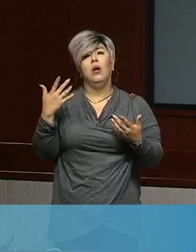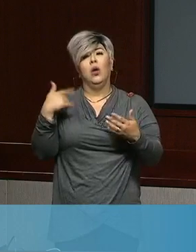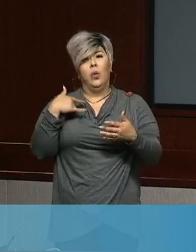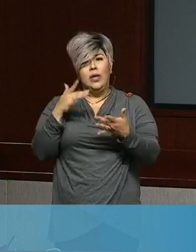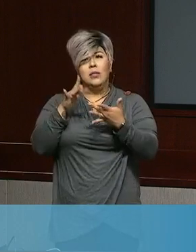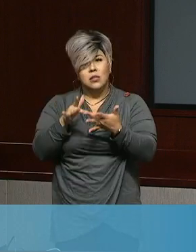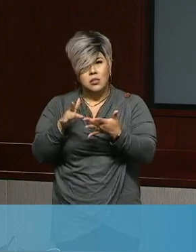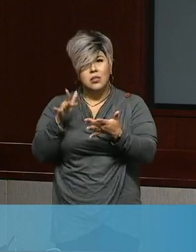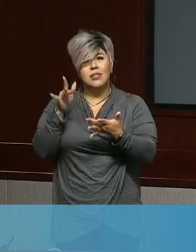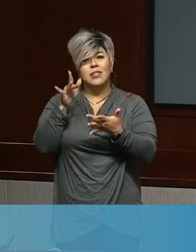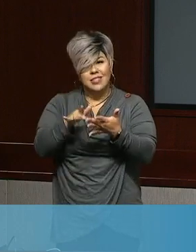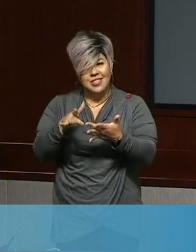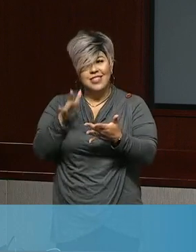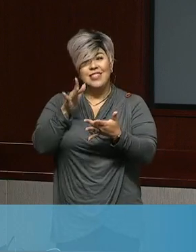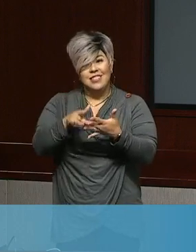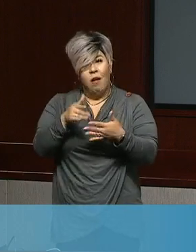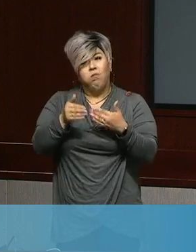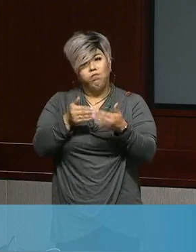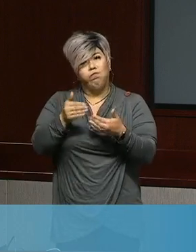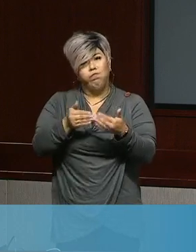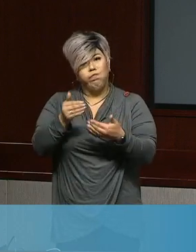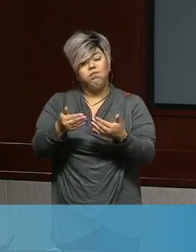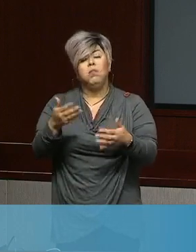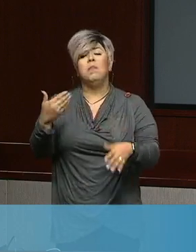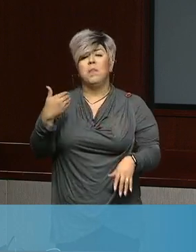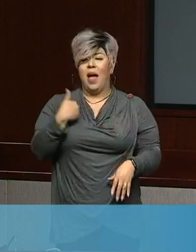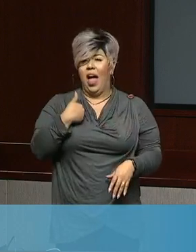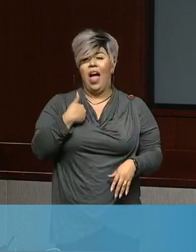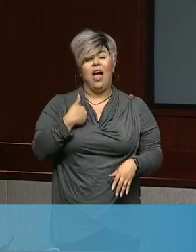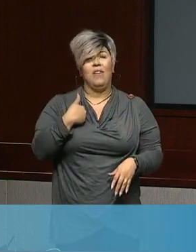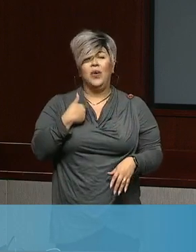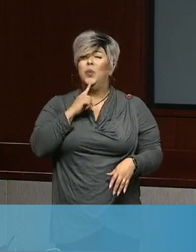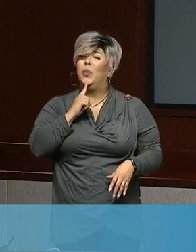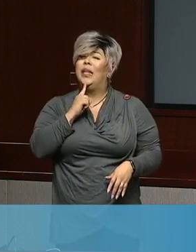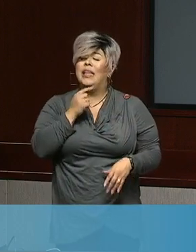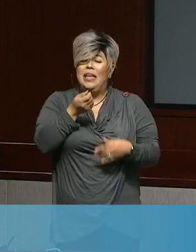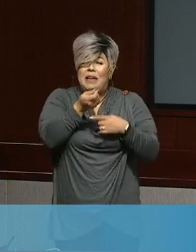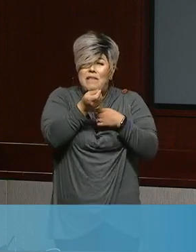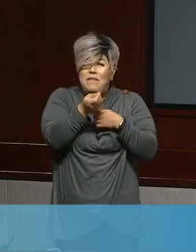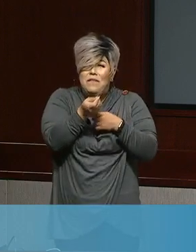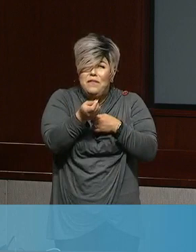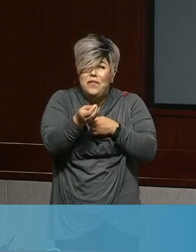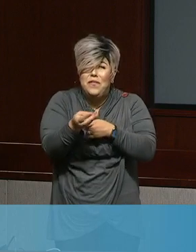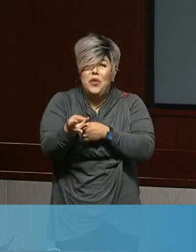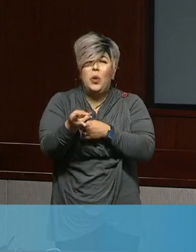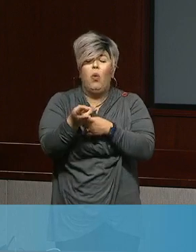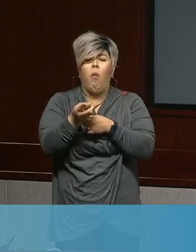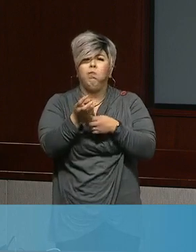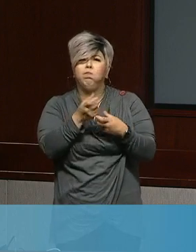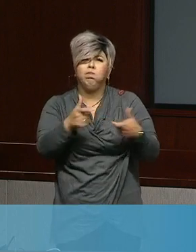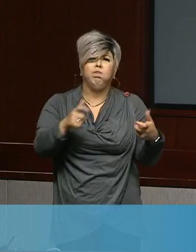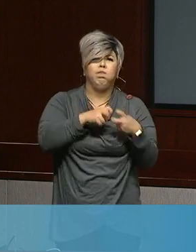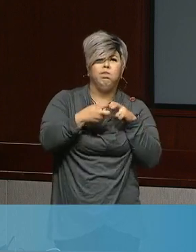after the next one. We have very, very few issues in this